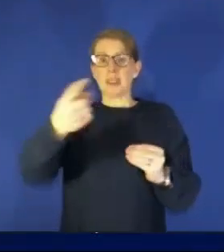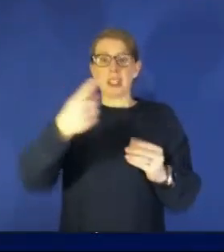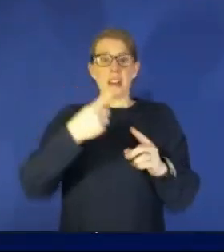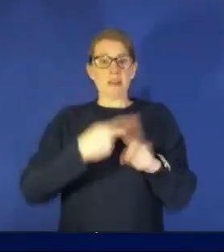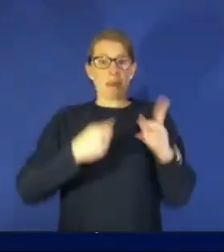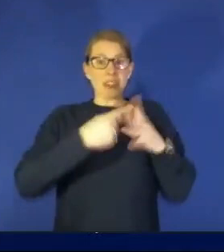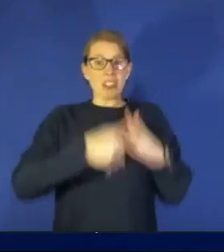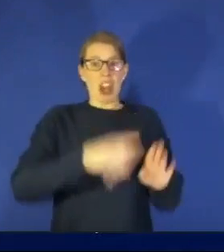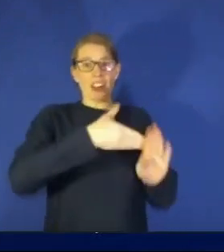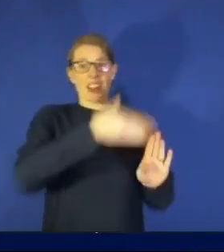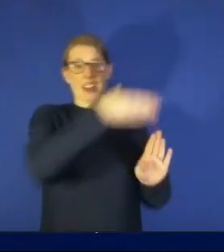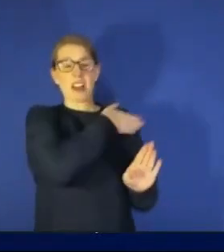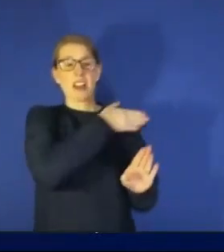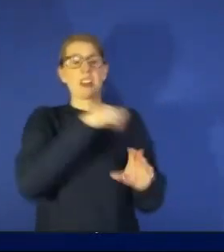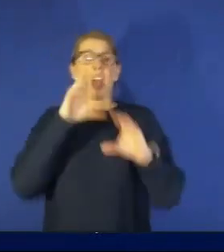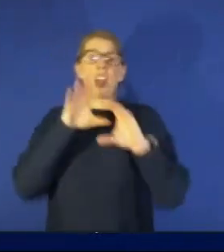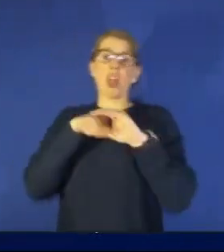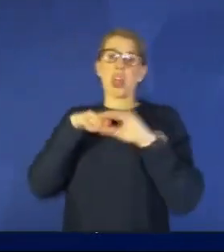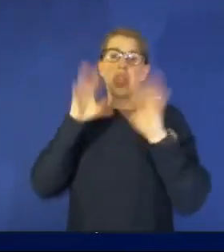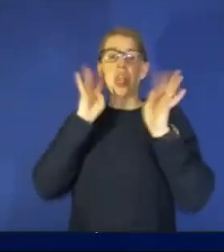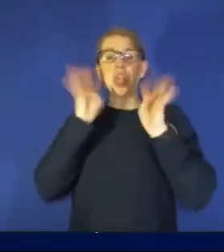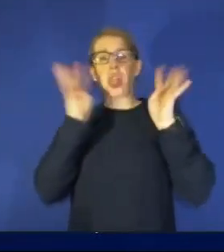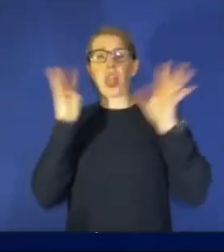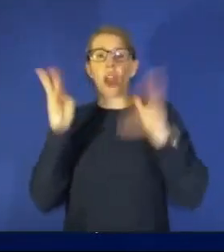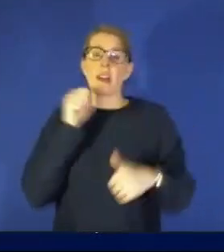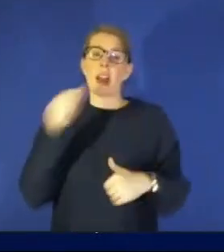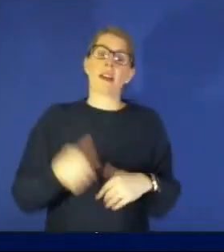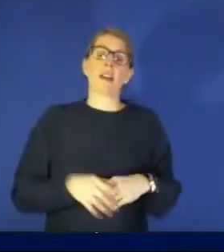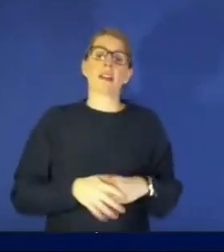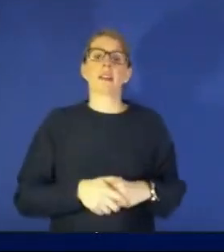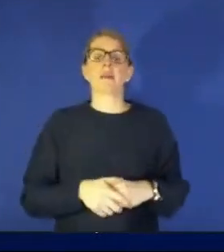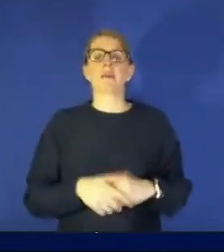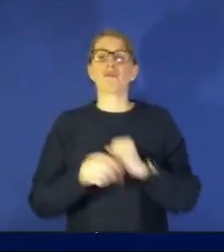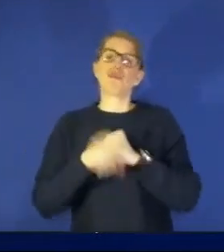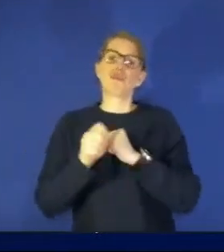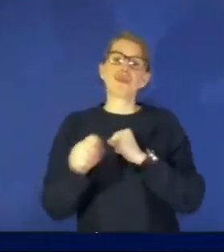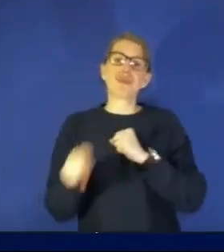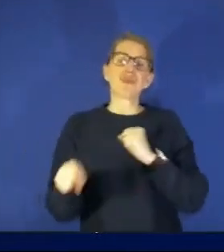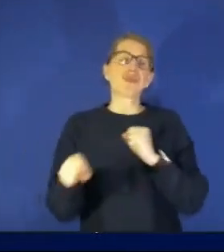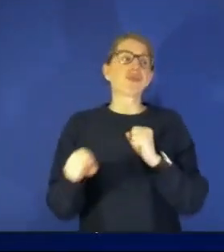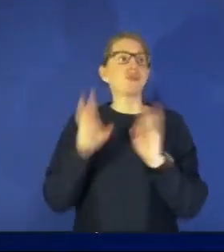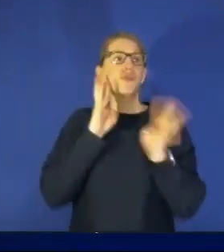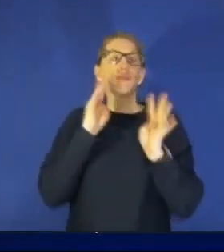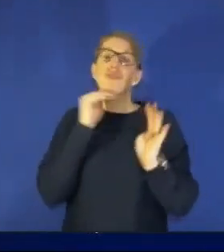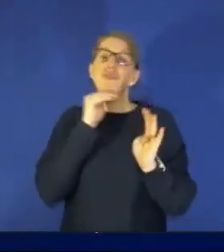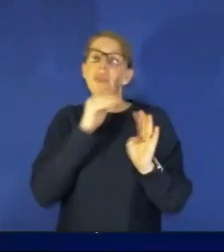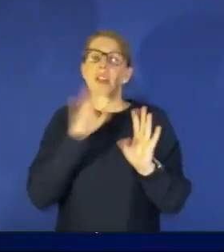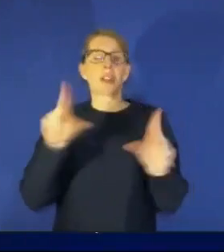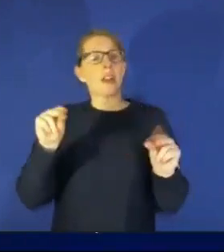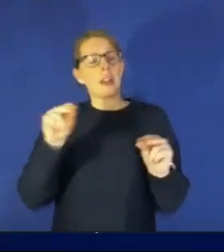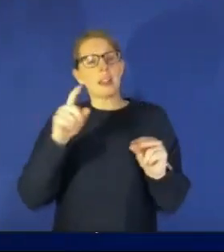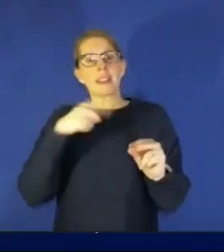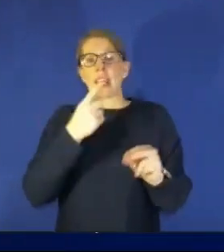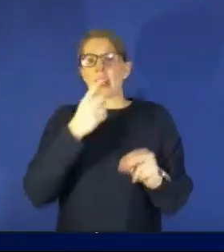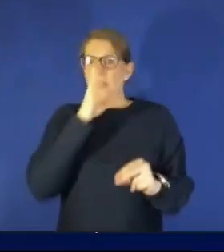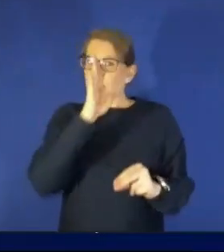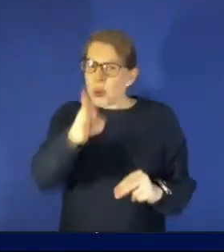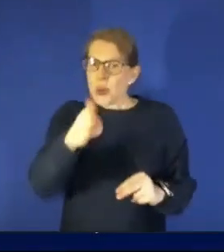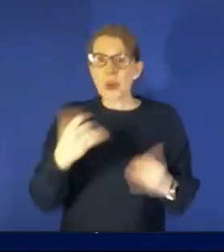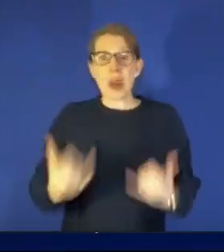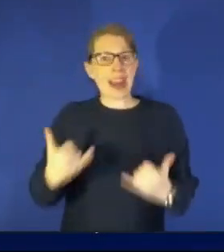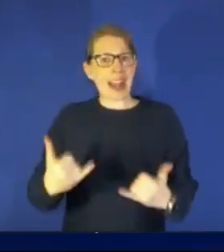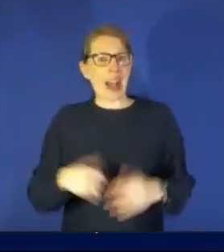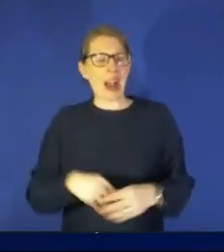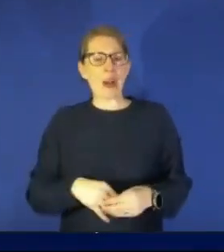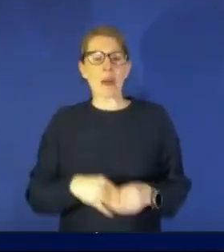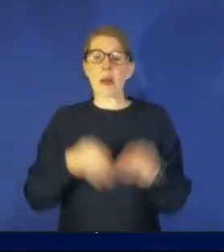won't flapjack you. We're going to tell you the truth. We're not going to jack with it. We're not going to flap our arms wildly. We're telling you the truth right now about movement